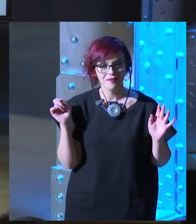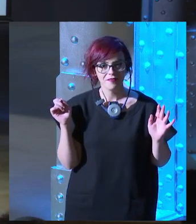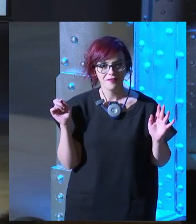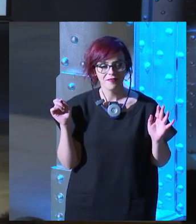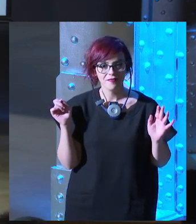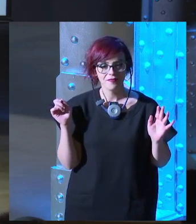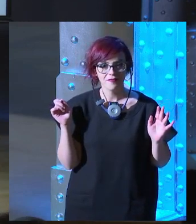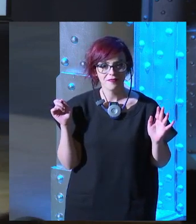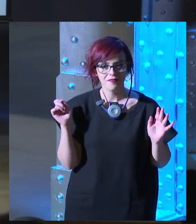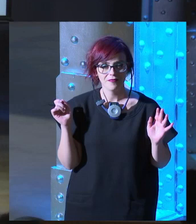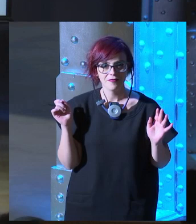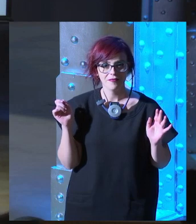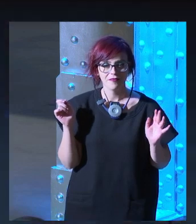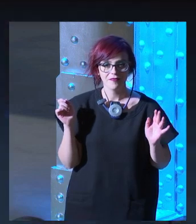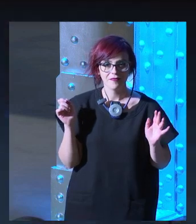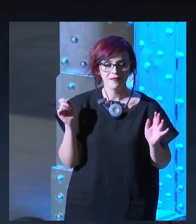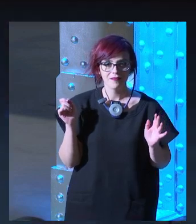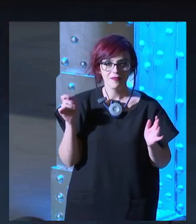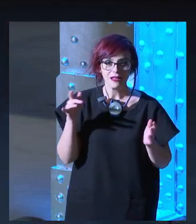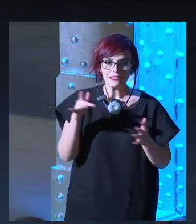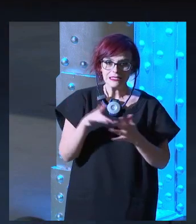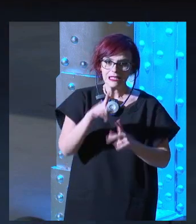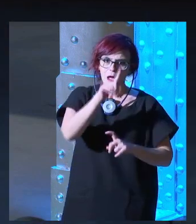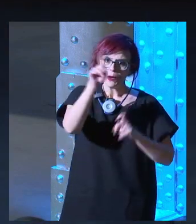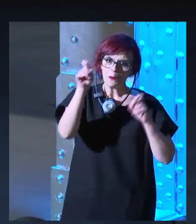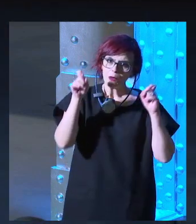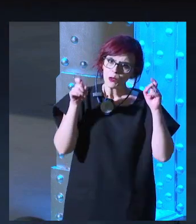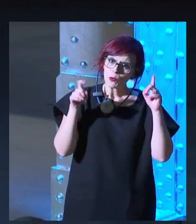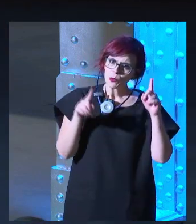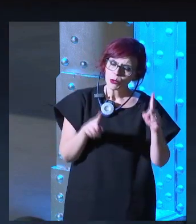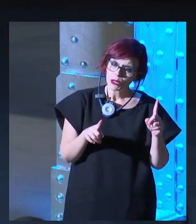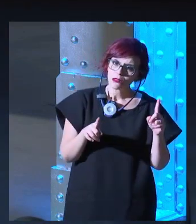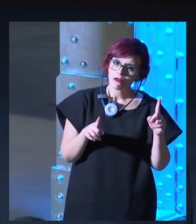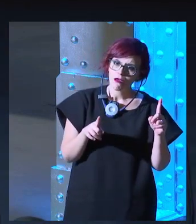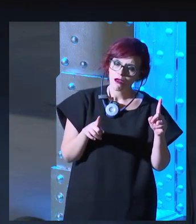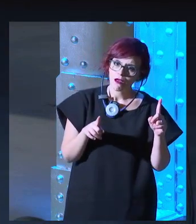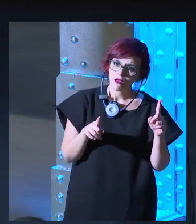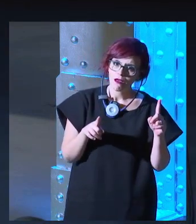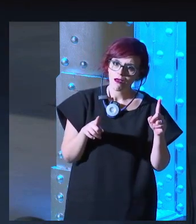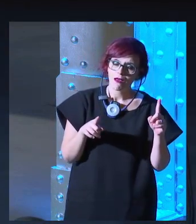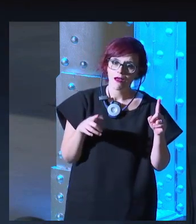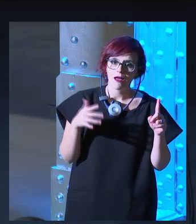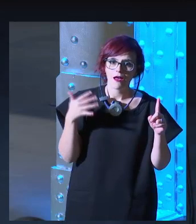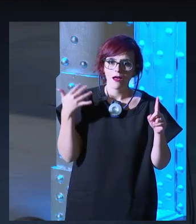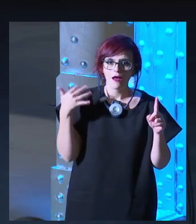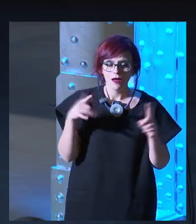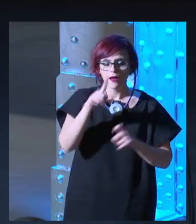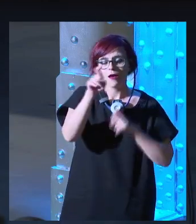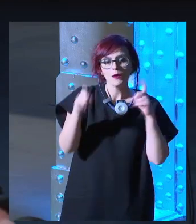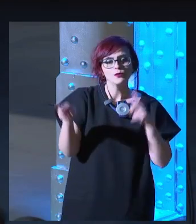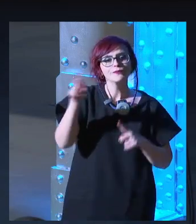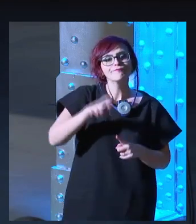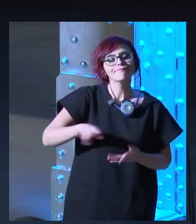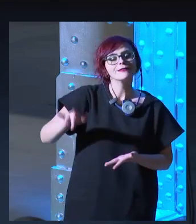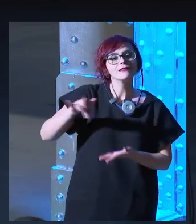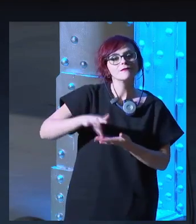fact, he is asked that question in one of those, whatever they are, Fantastic Four franchises or whatever. How did you learn to control